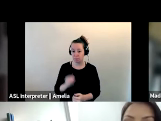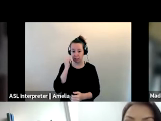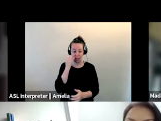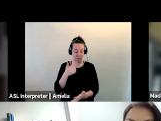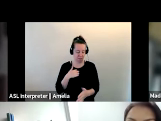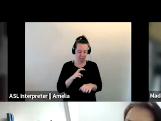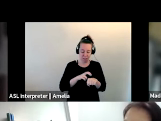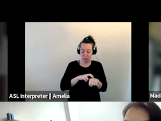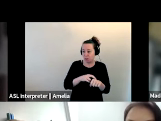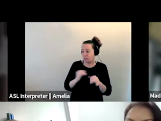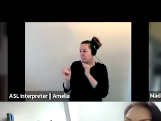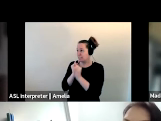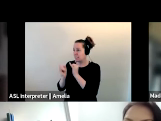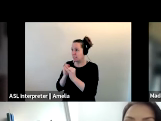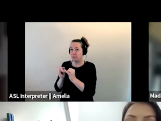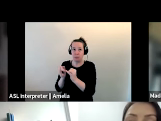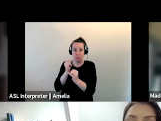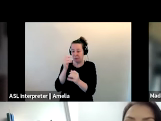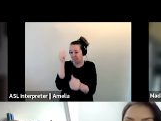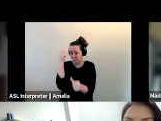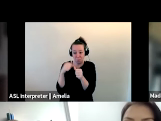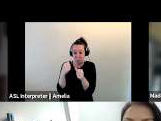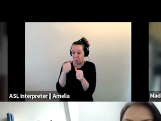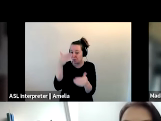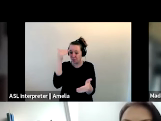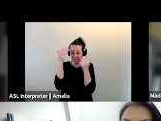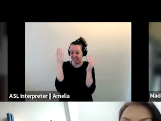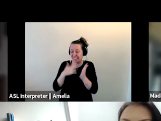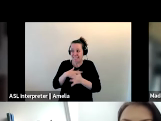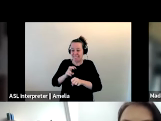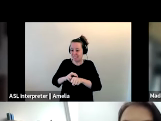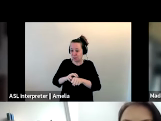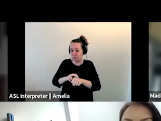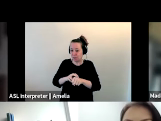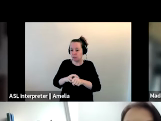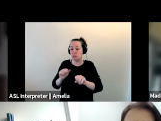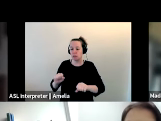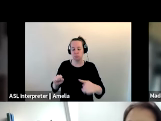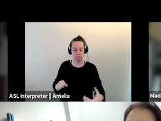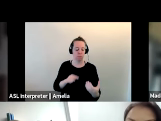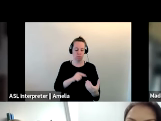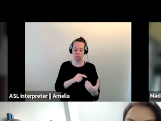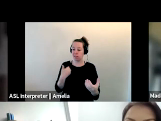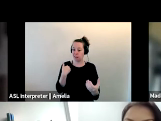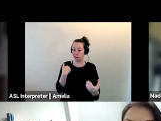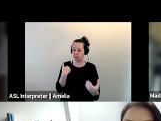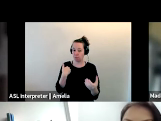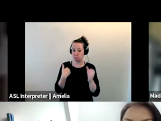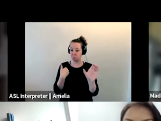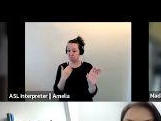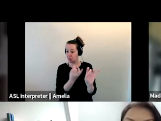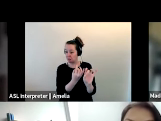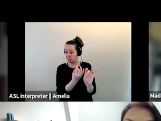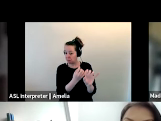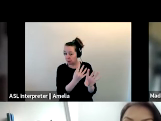nervous and you want to share with someone, or maybe even ask for feedback, maybe a person that you know and you trust, and